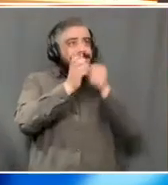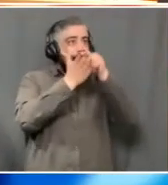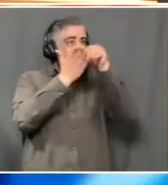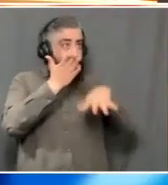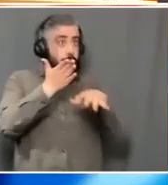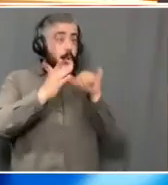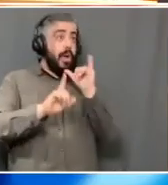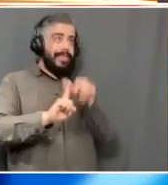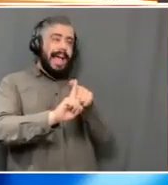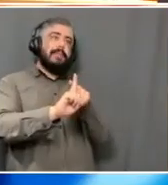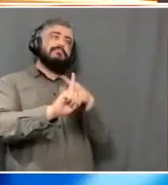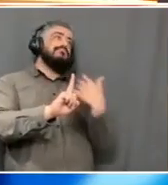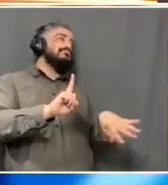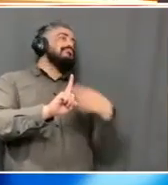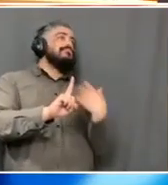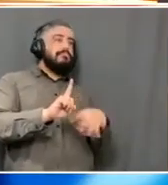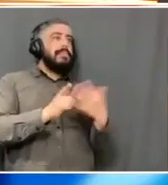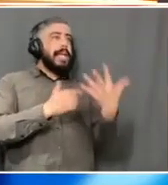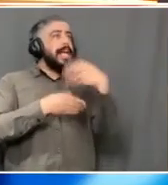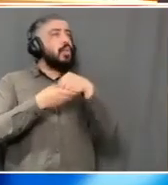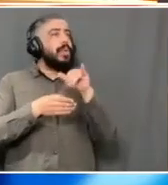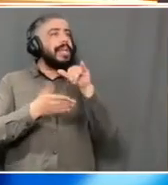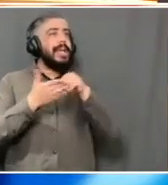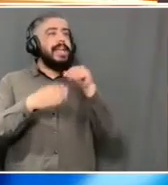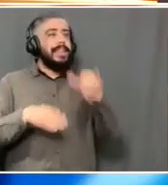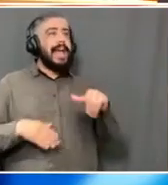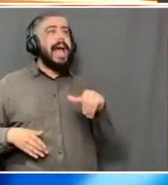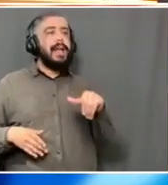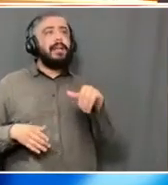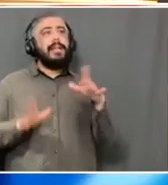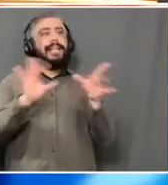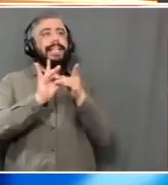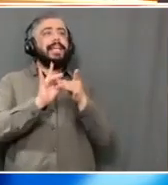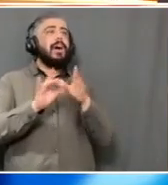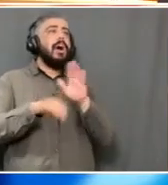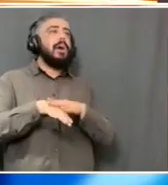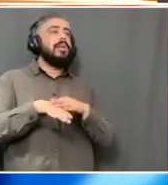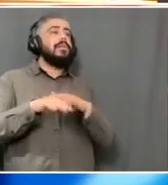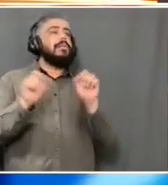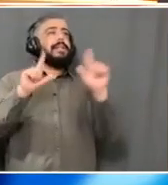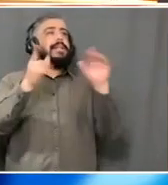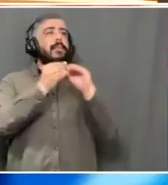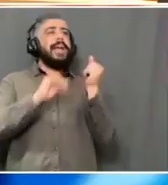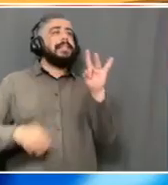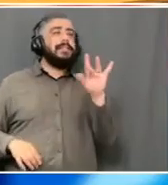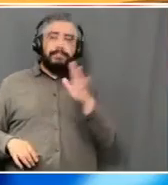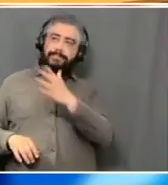is included in that link on slide 18. So thanks, Dr. Rivas.